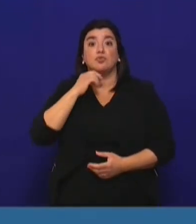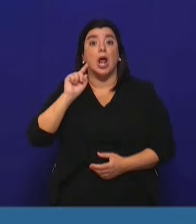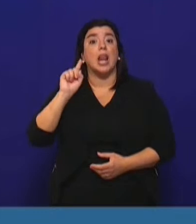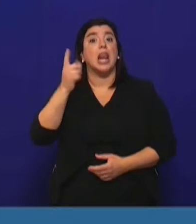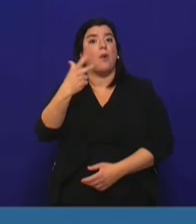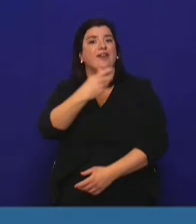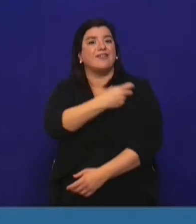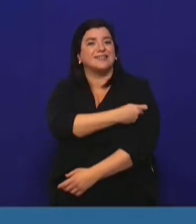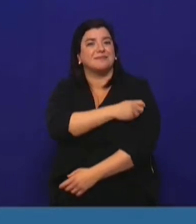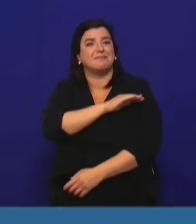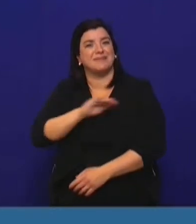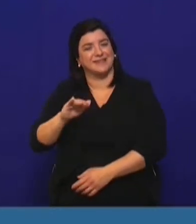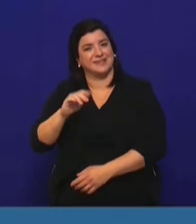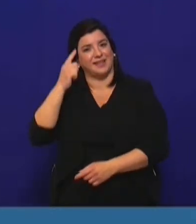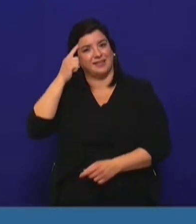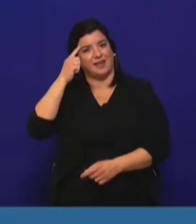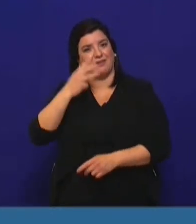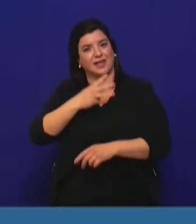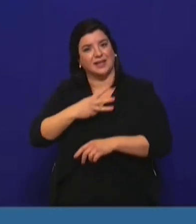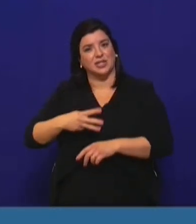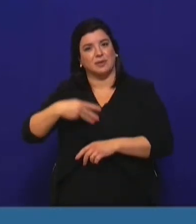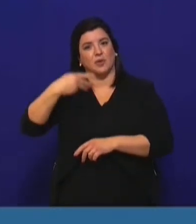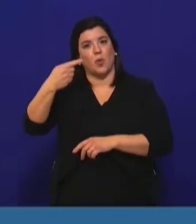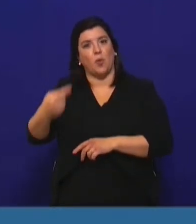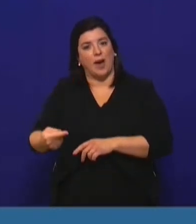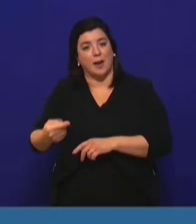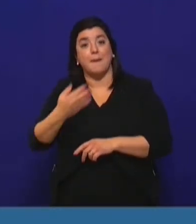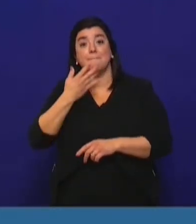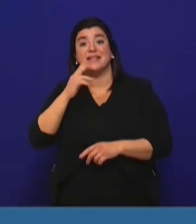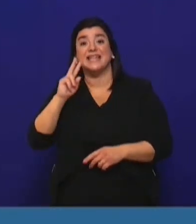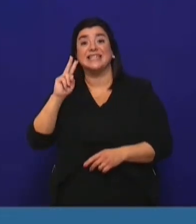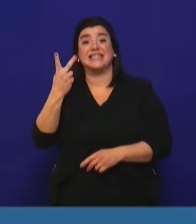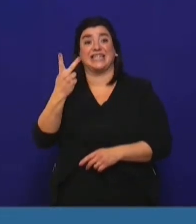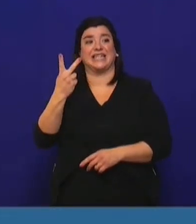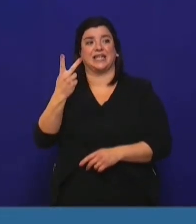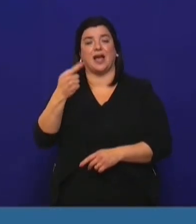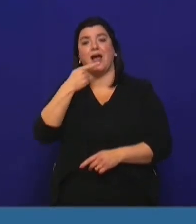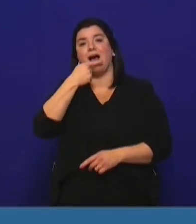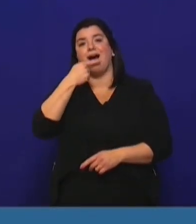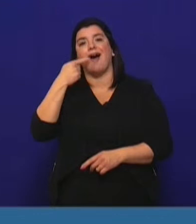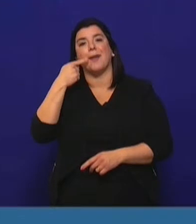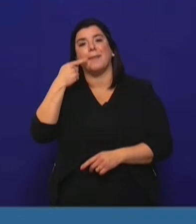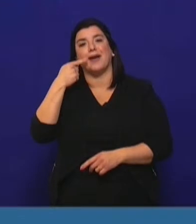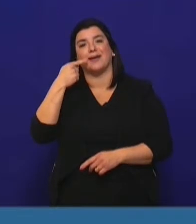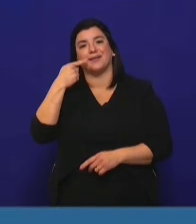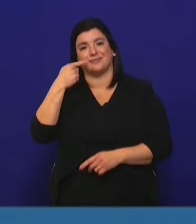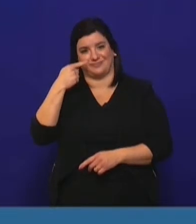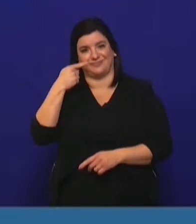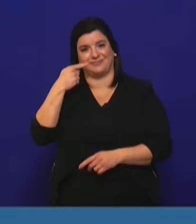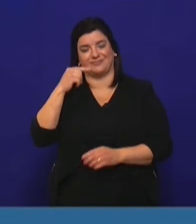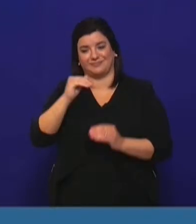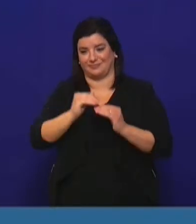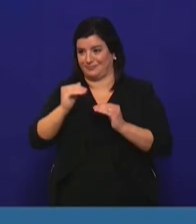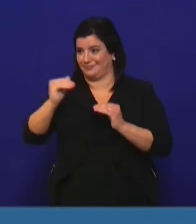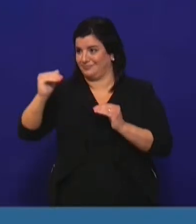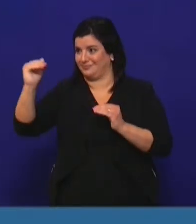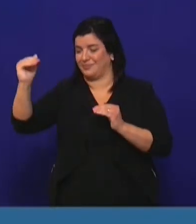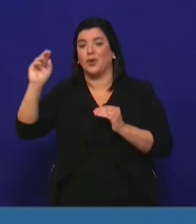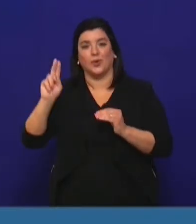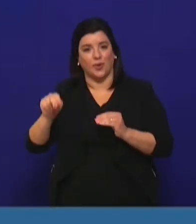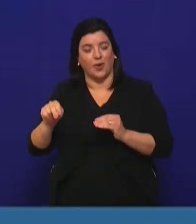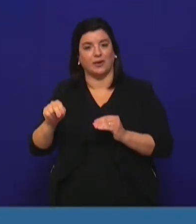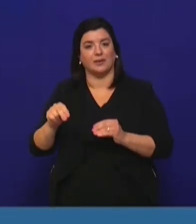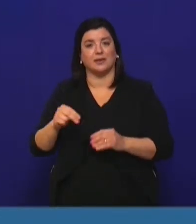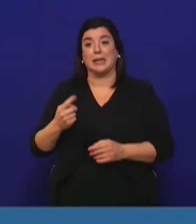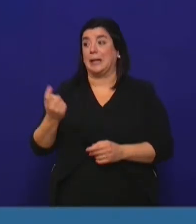dawk il-linji fejn qegħdin narawhom ħomor fejn huma dawk in-nies li ħadu t-tieni tilqima. Allura sal-bieraħ aħna